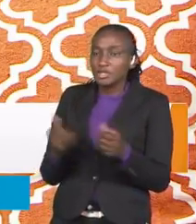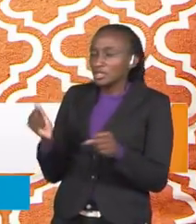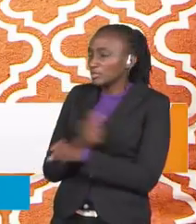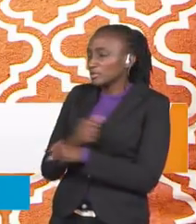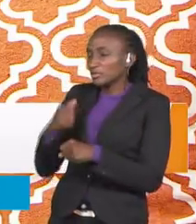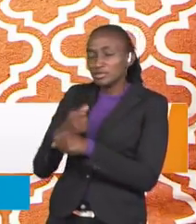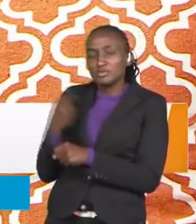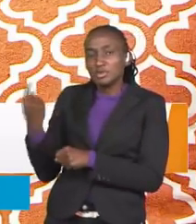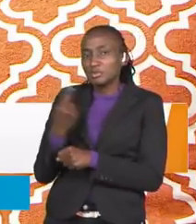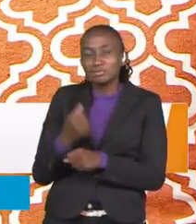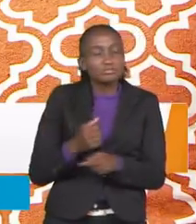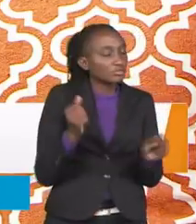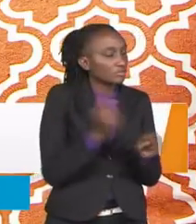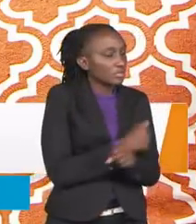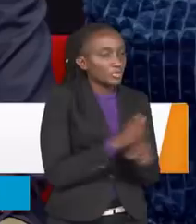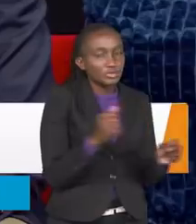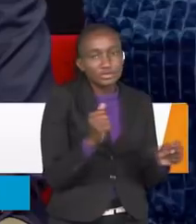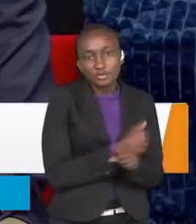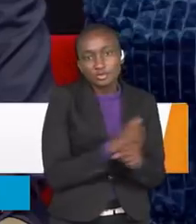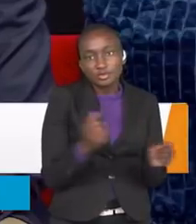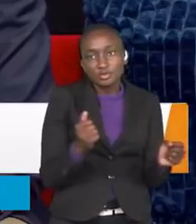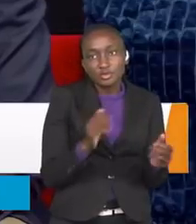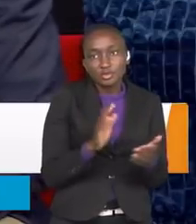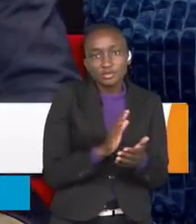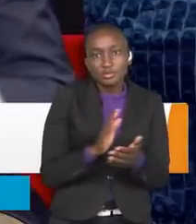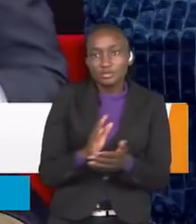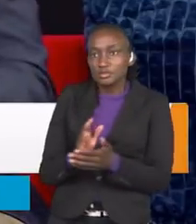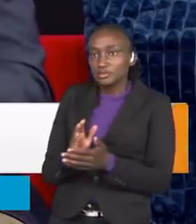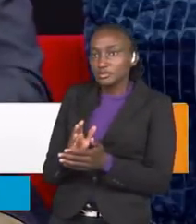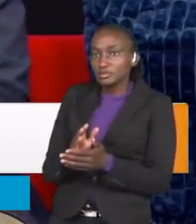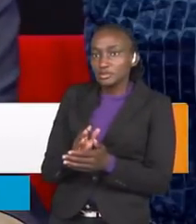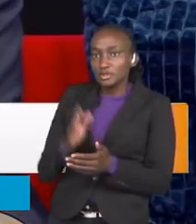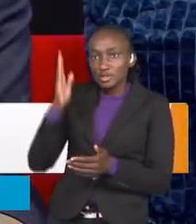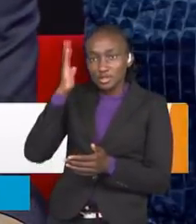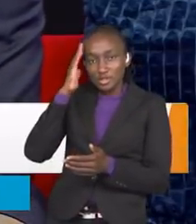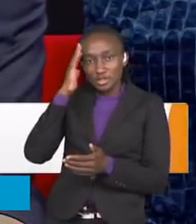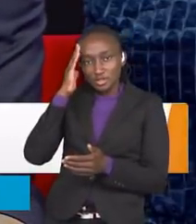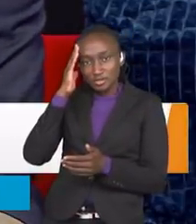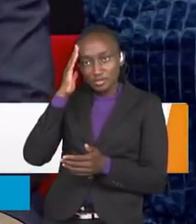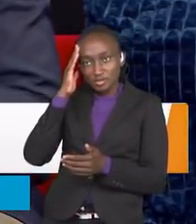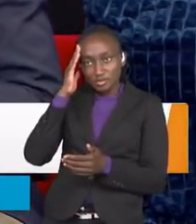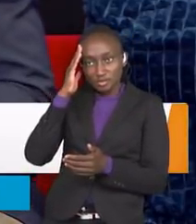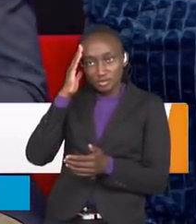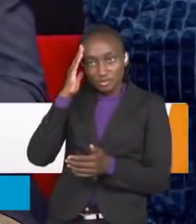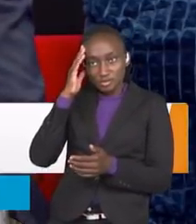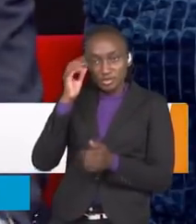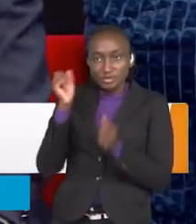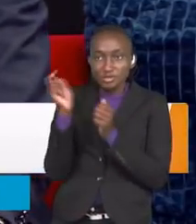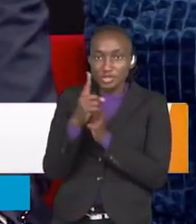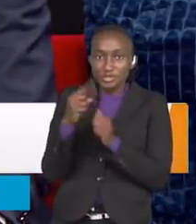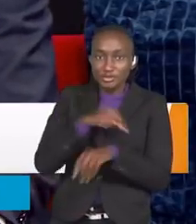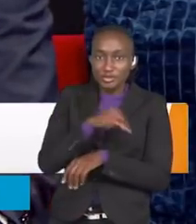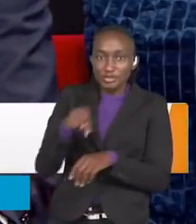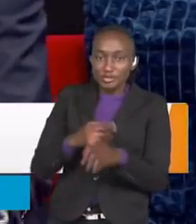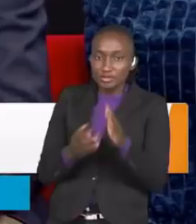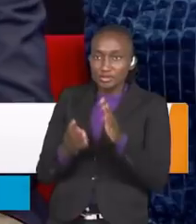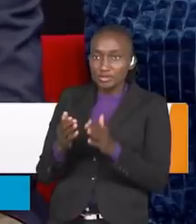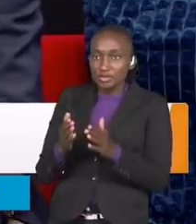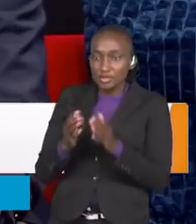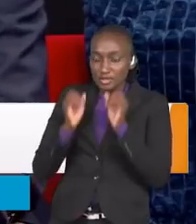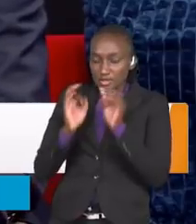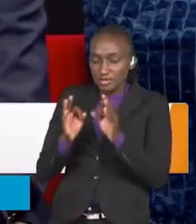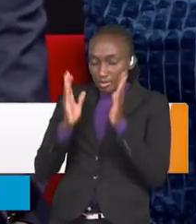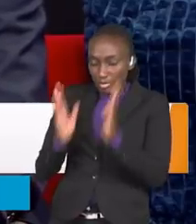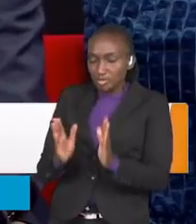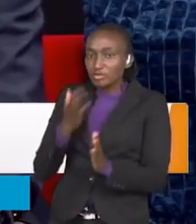alone. It's not possible. Yeah, it's not possible. It's not possible. So for someone who wants to, I know it's crash program, 11th hour, kind of a rush. For someone who wants to take part in this